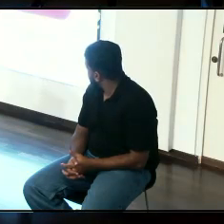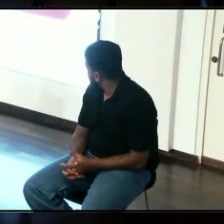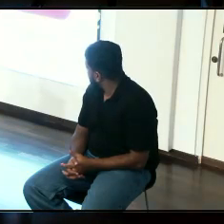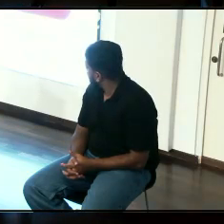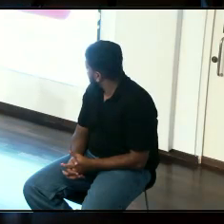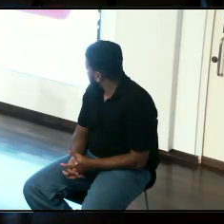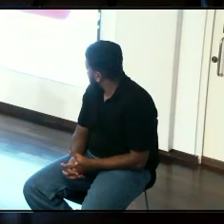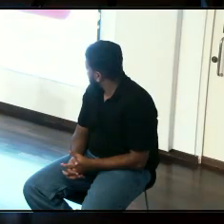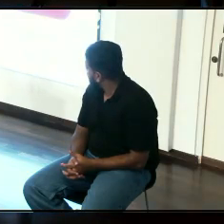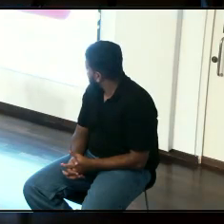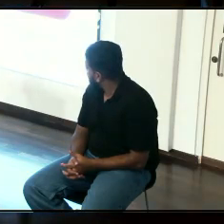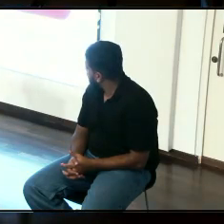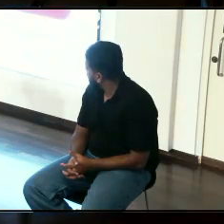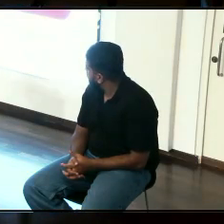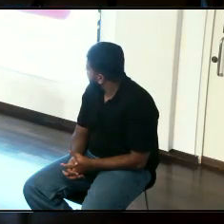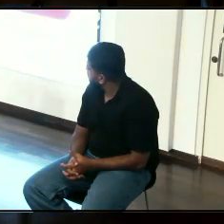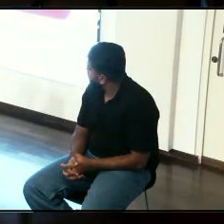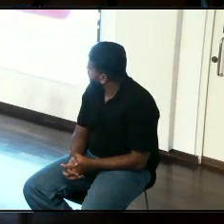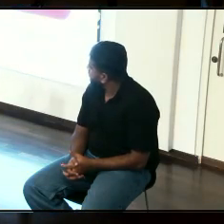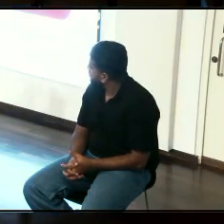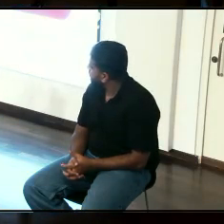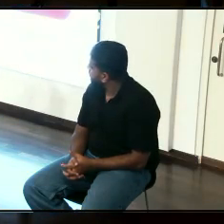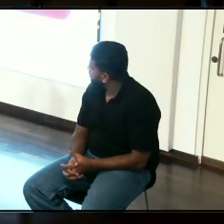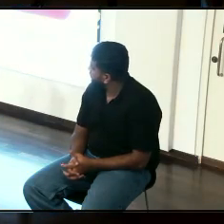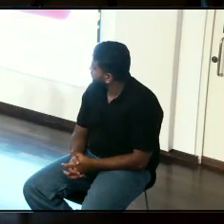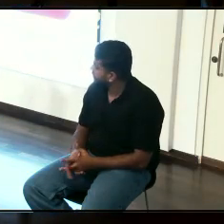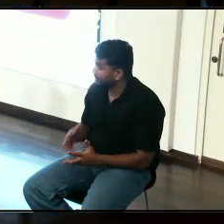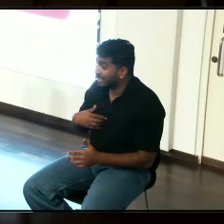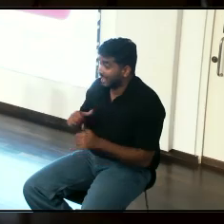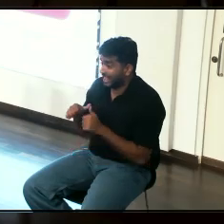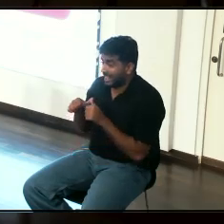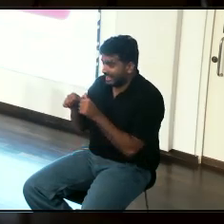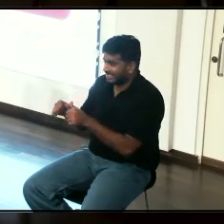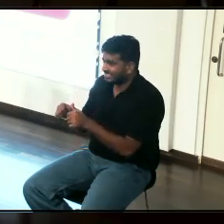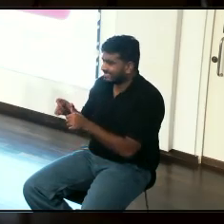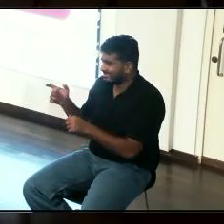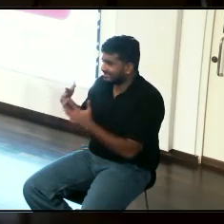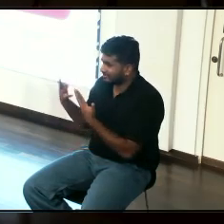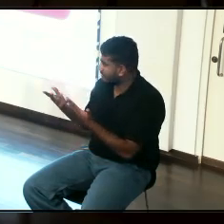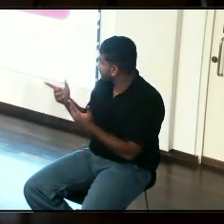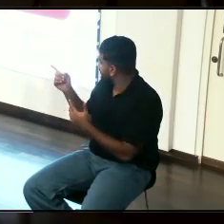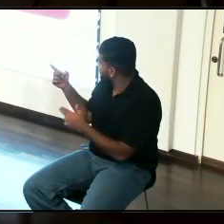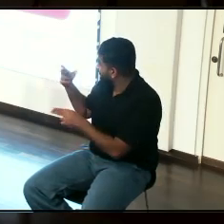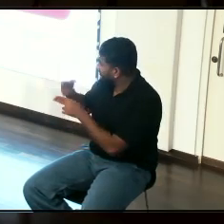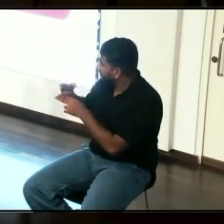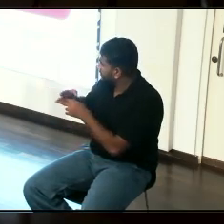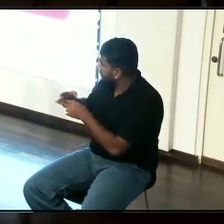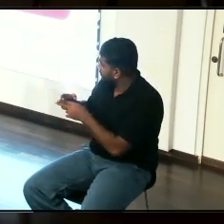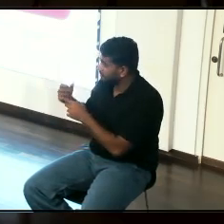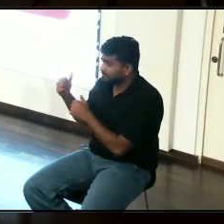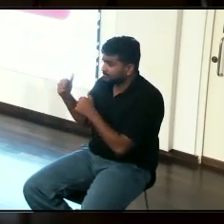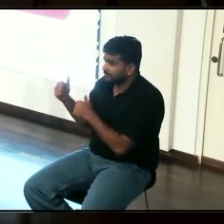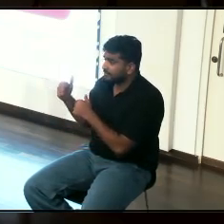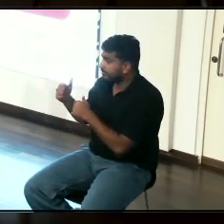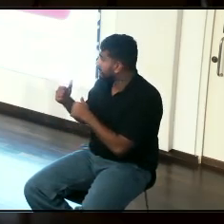I'd like to answer that by reading this quote from the renowned Goan architect, Charles